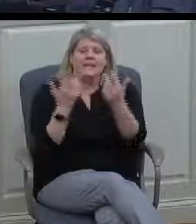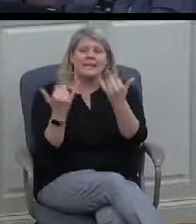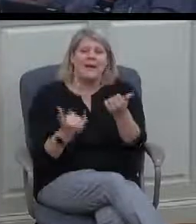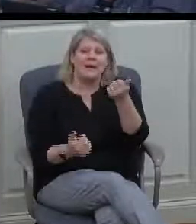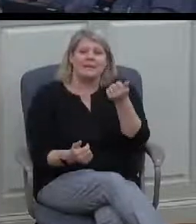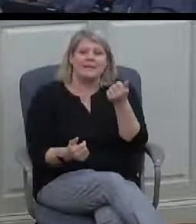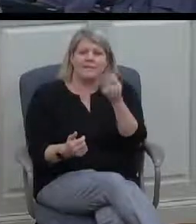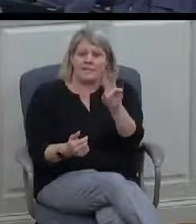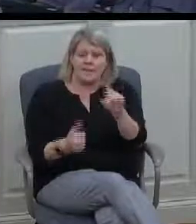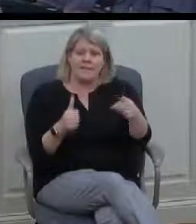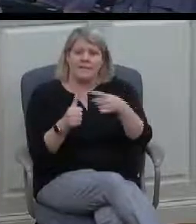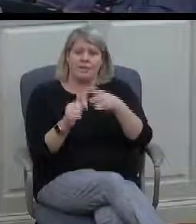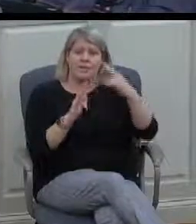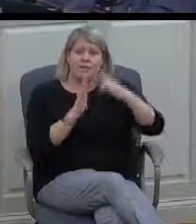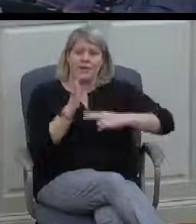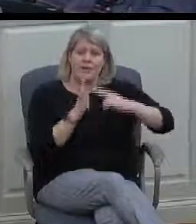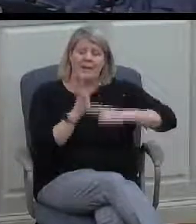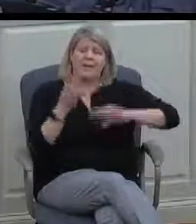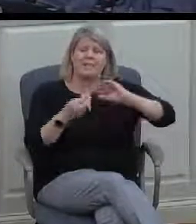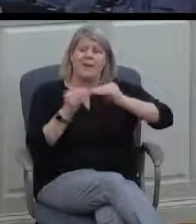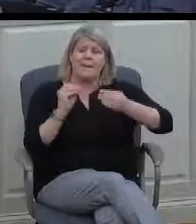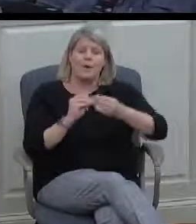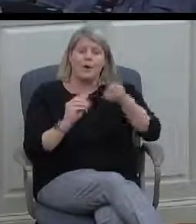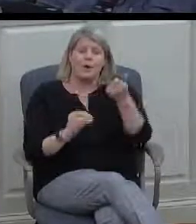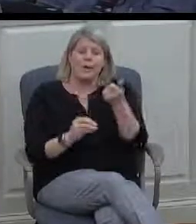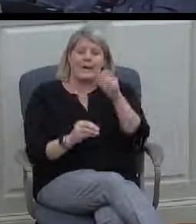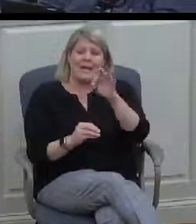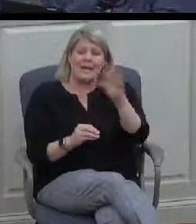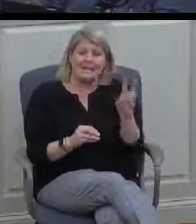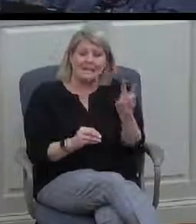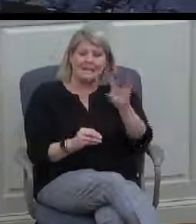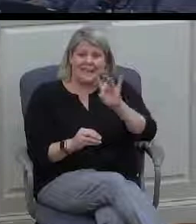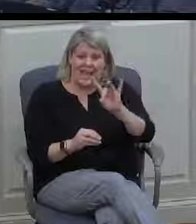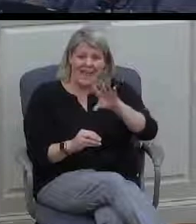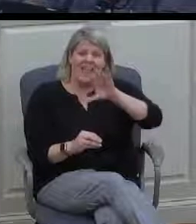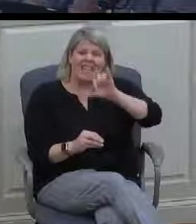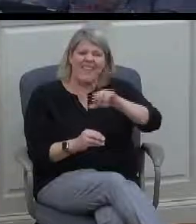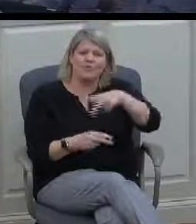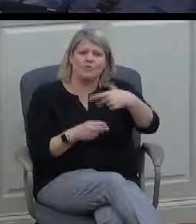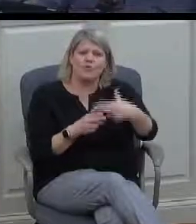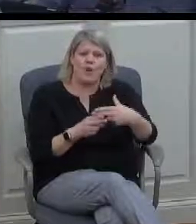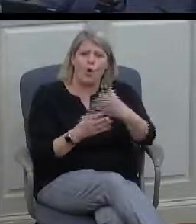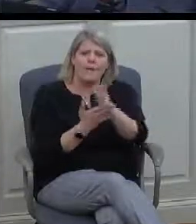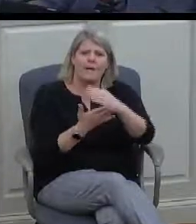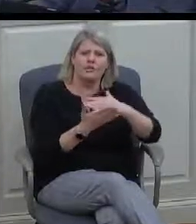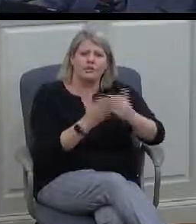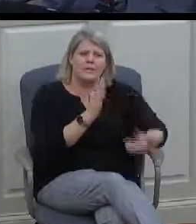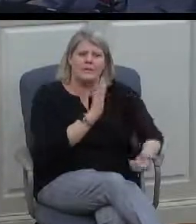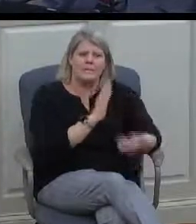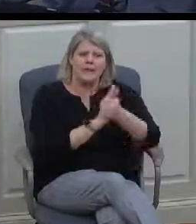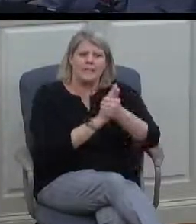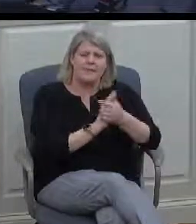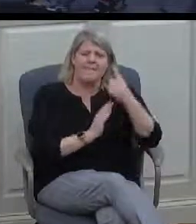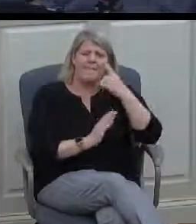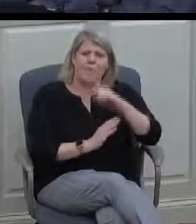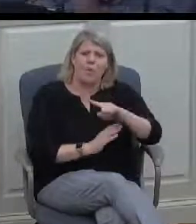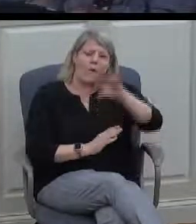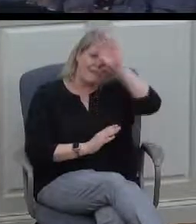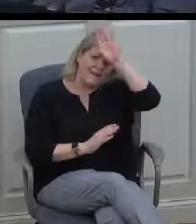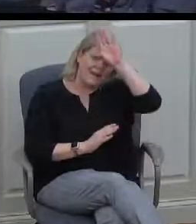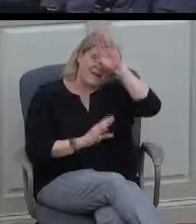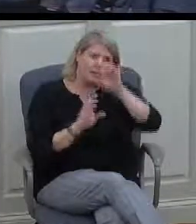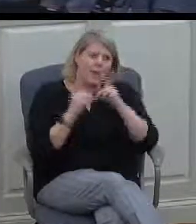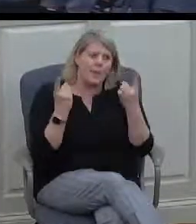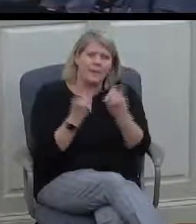is the first reading of ordinance number 1968. This is the budget amendment. I do believe that's for the fire station.